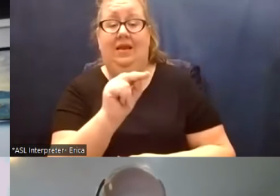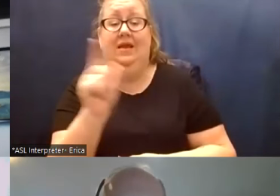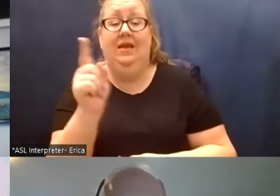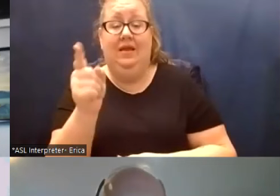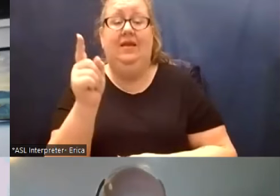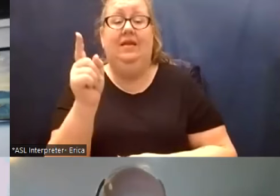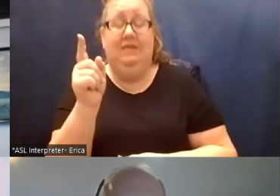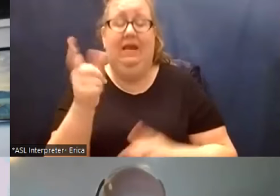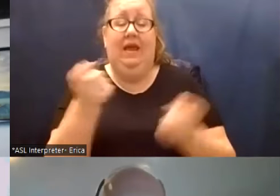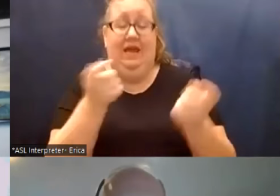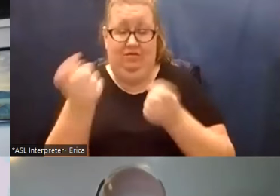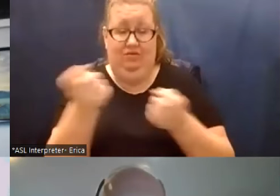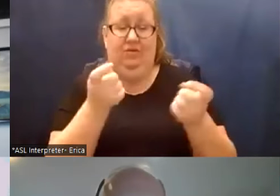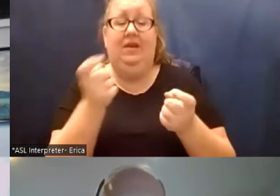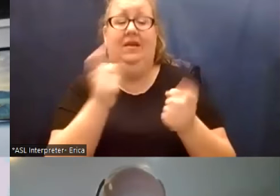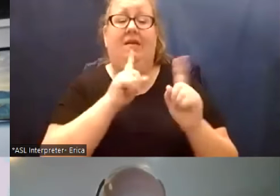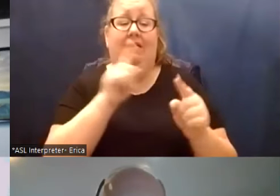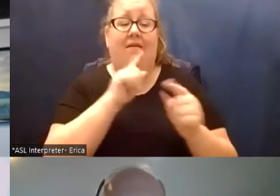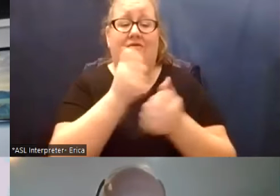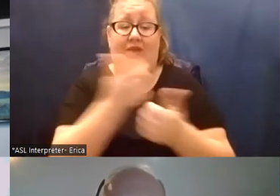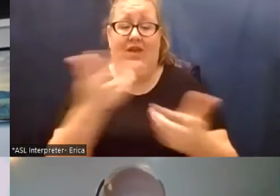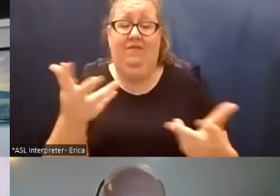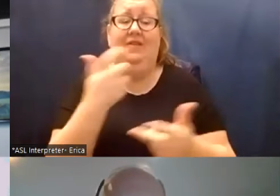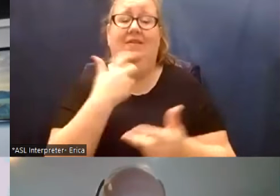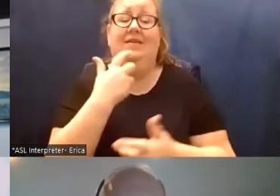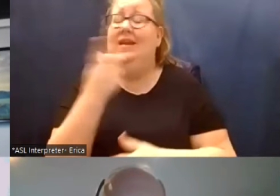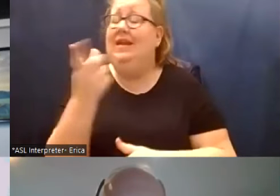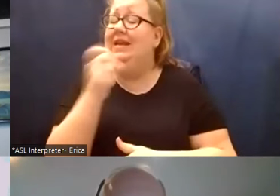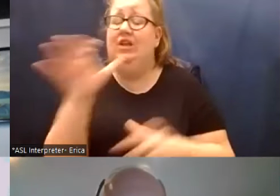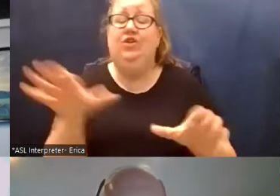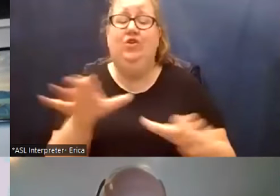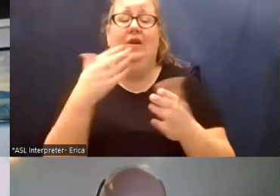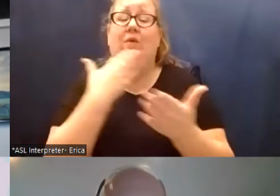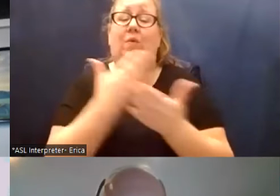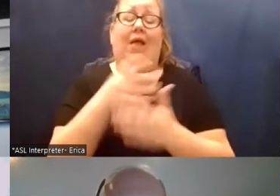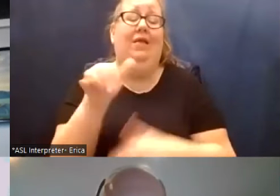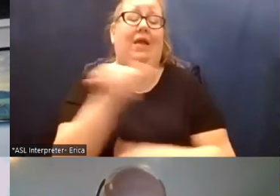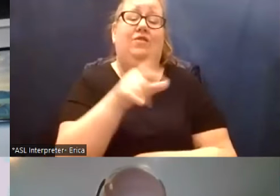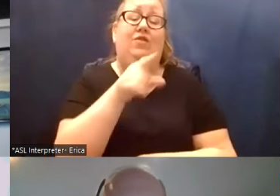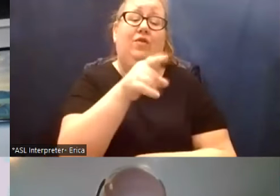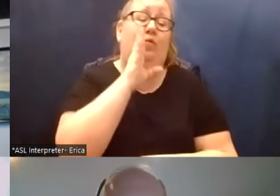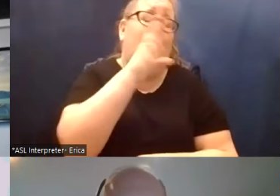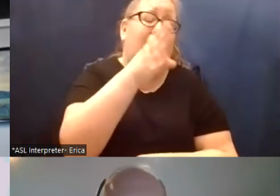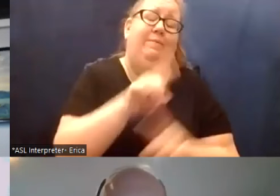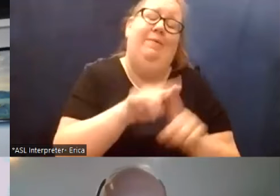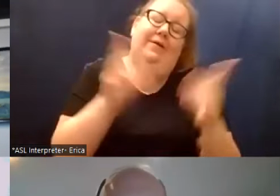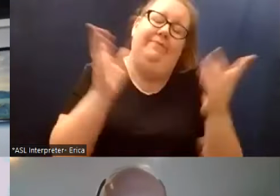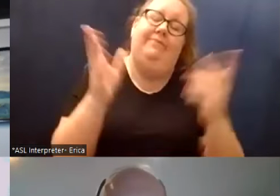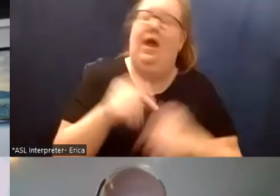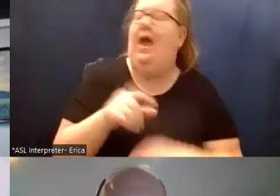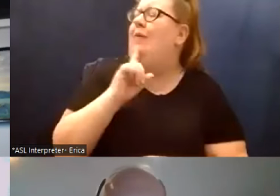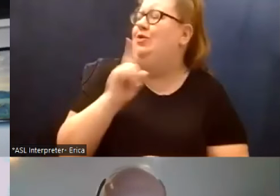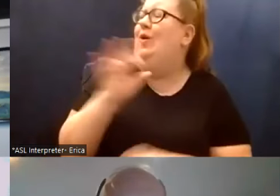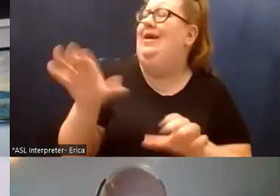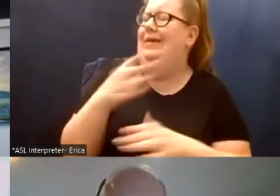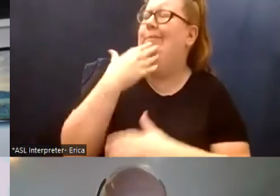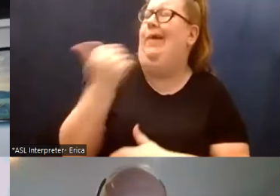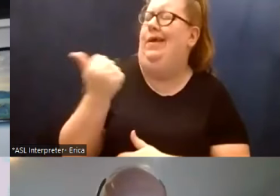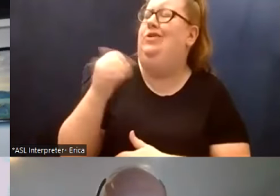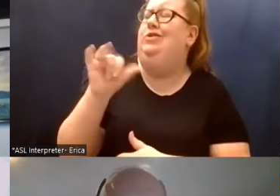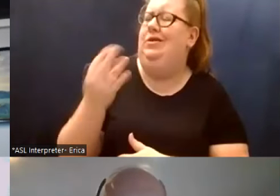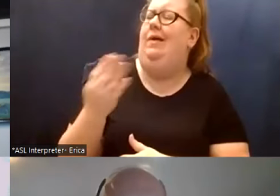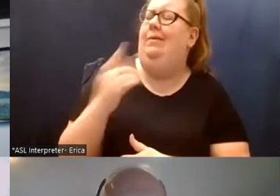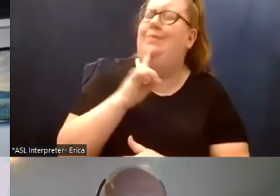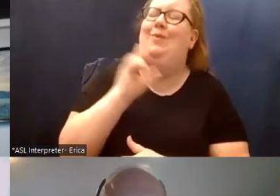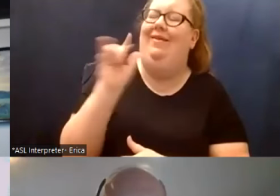and answered everything and said he did not do it as well as you would have. So I'm sure he did a better job. I'm sure of